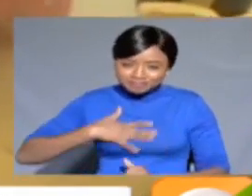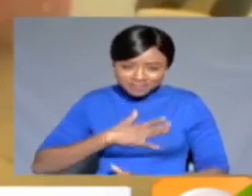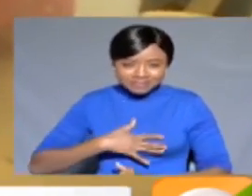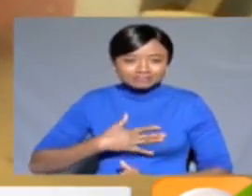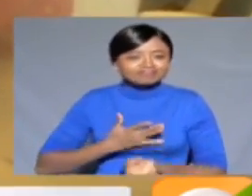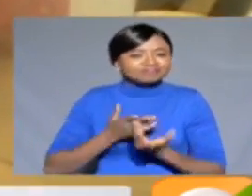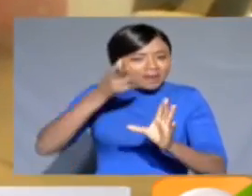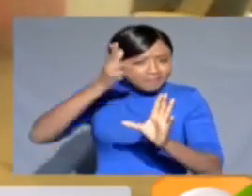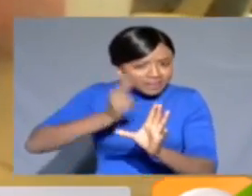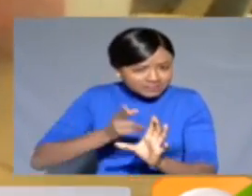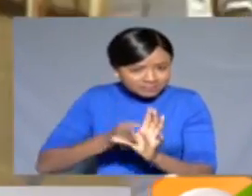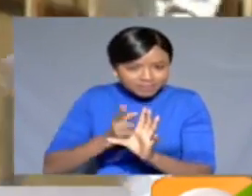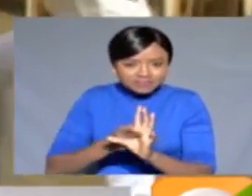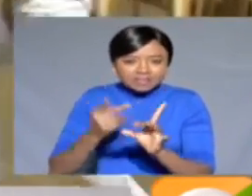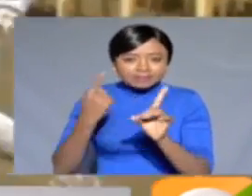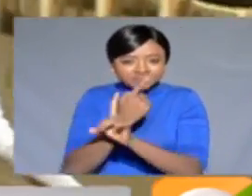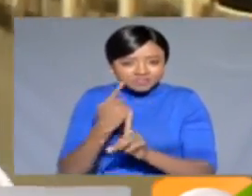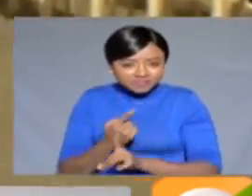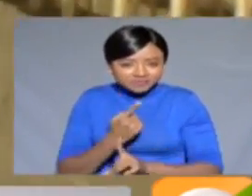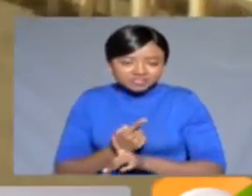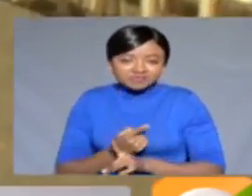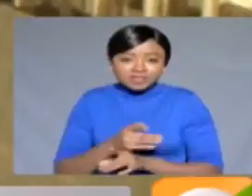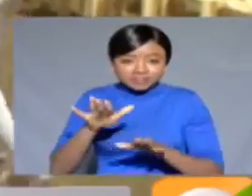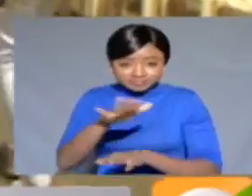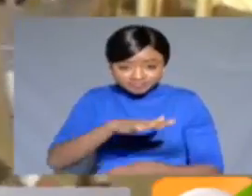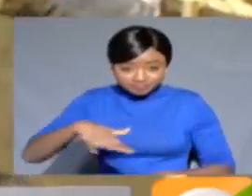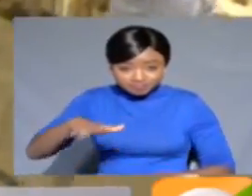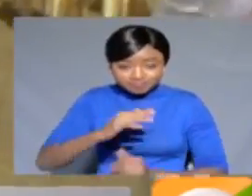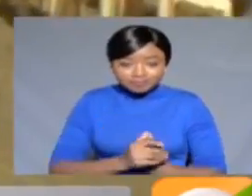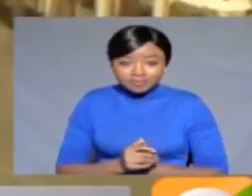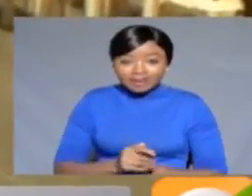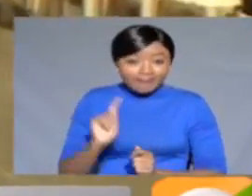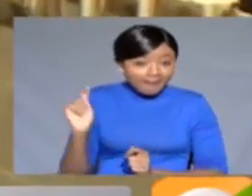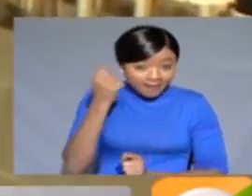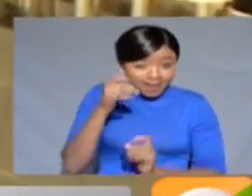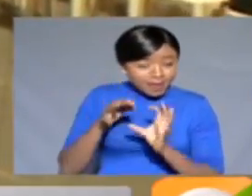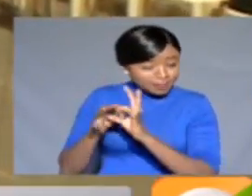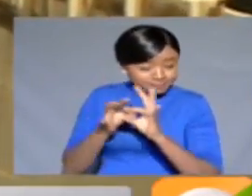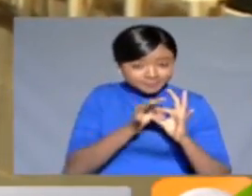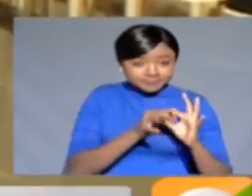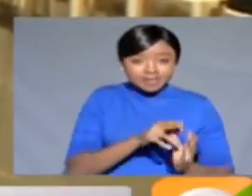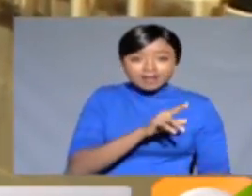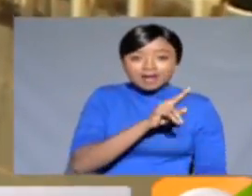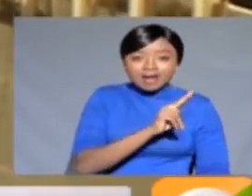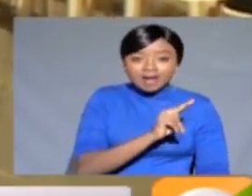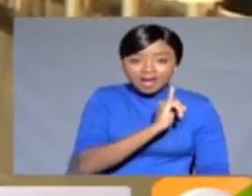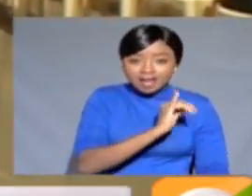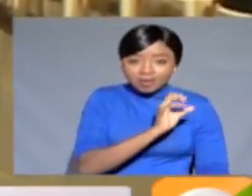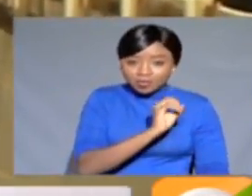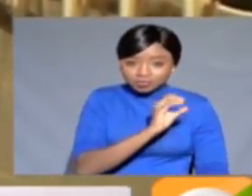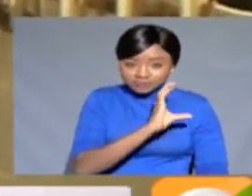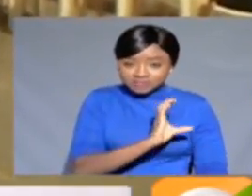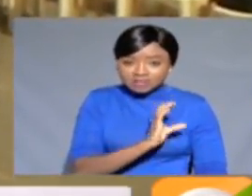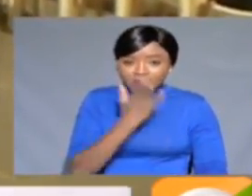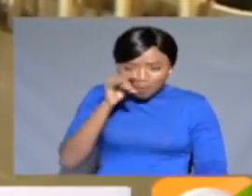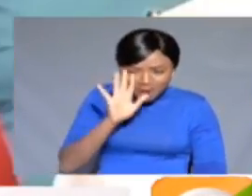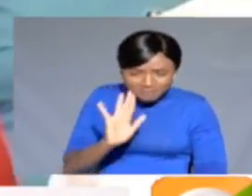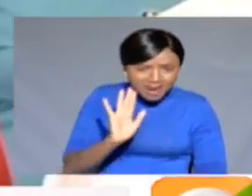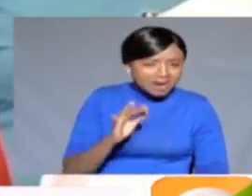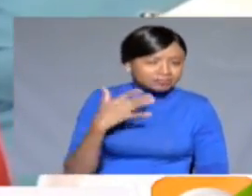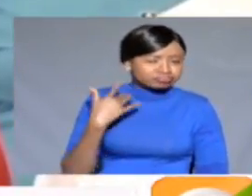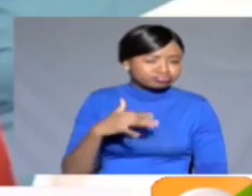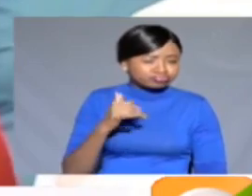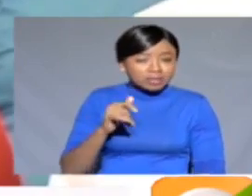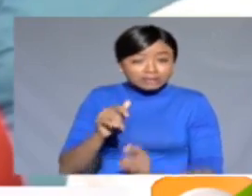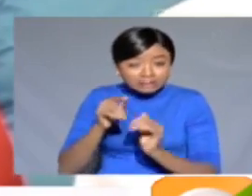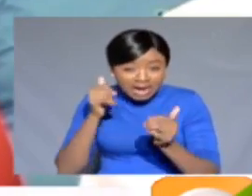of participating on the drug-free platform. Kenya is a longtime member of the IOC and is highly rated in the world for its sporting prowess, especially